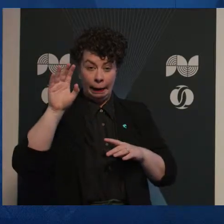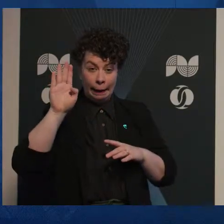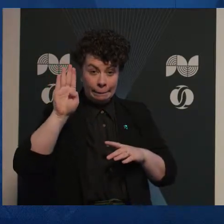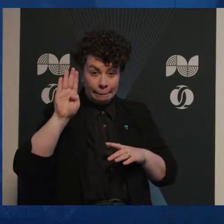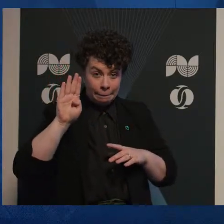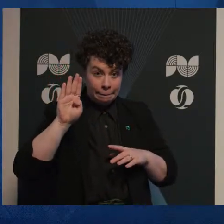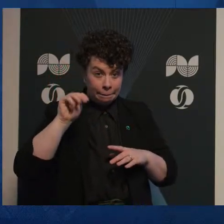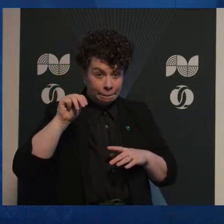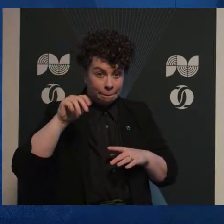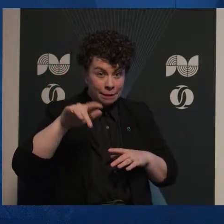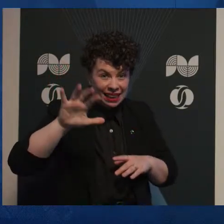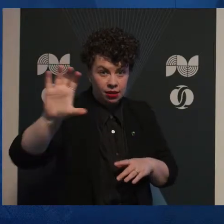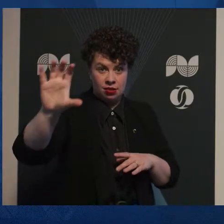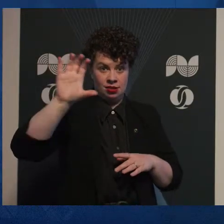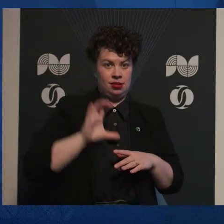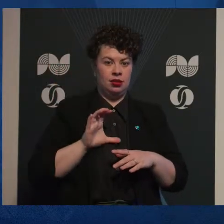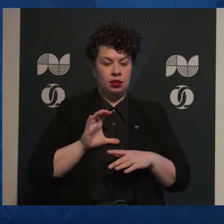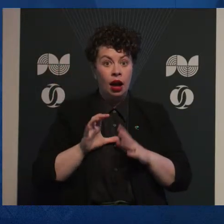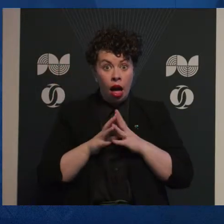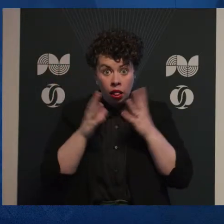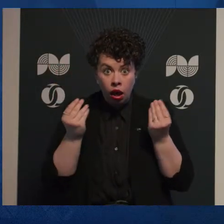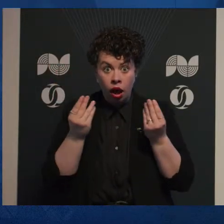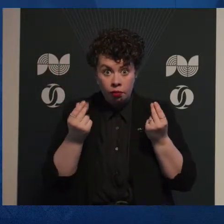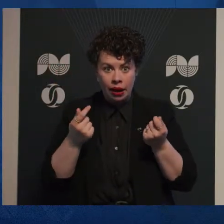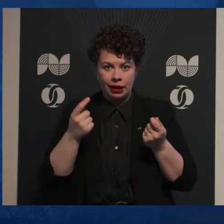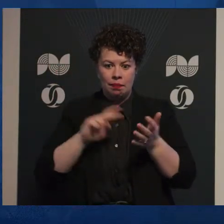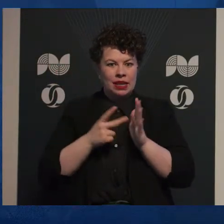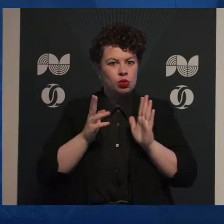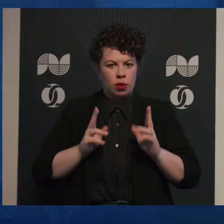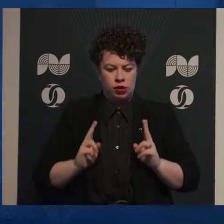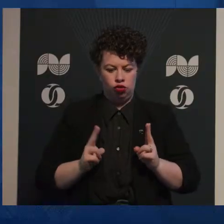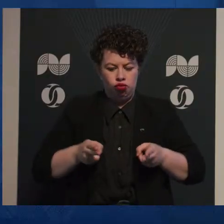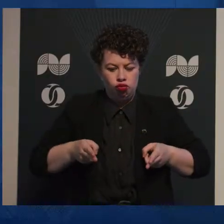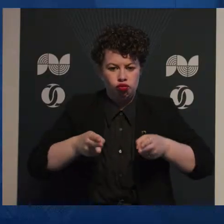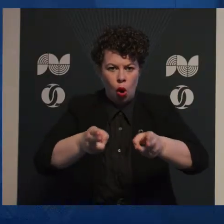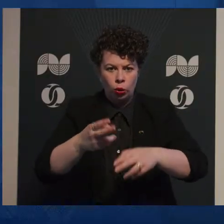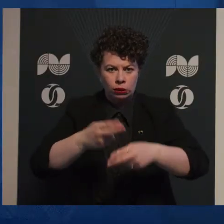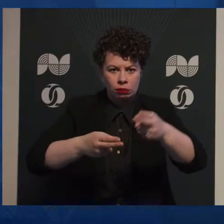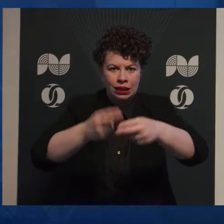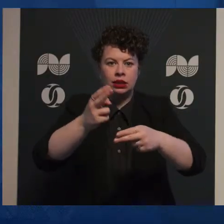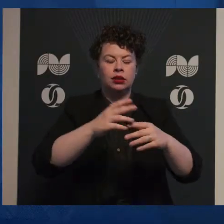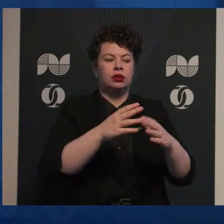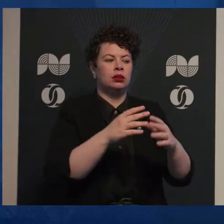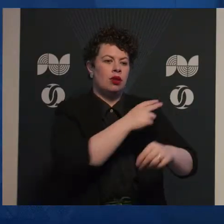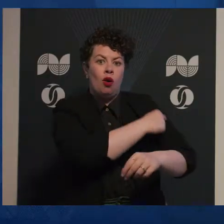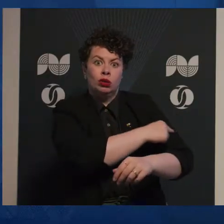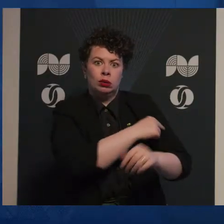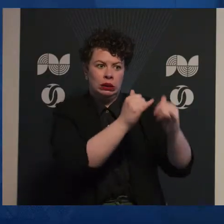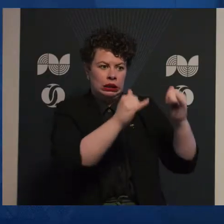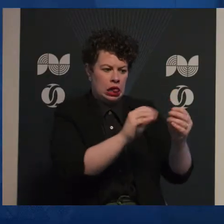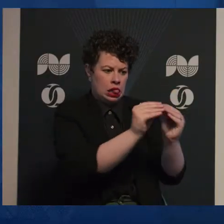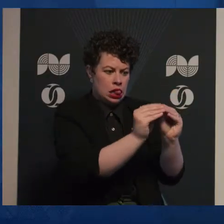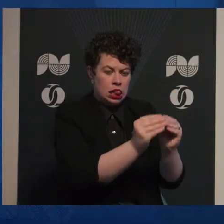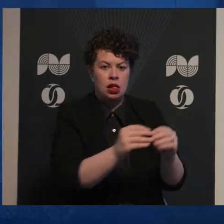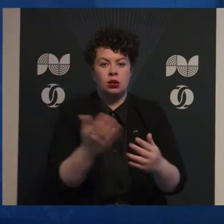country. So we even have more roads to build, more hospitals to renovate, and more schools to renovate. So